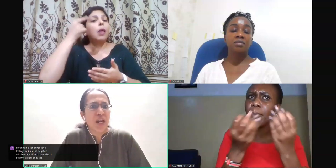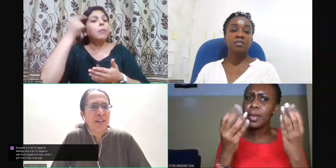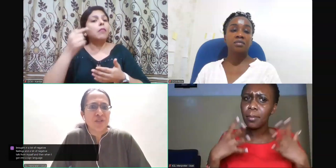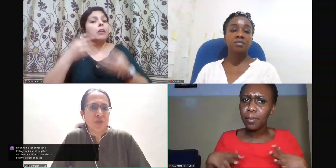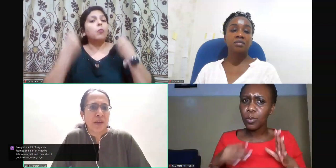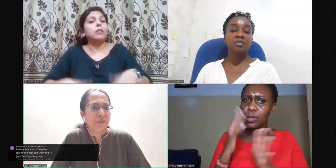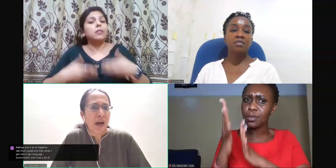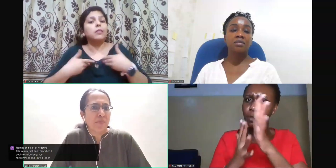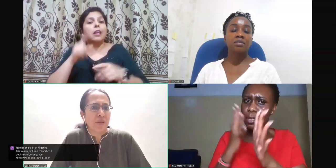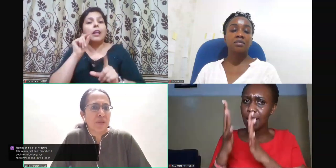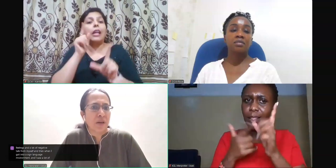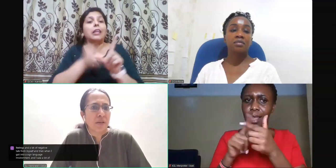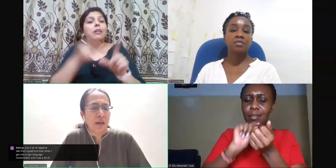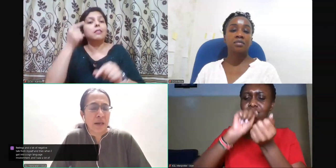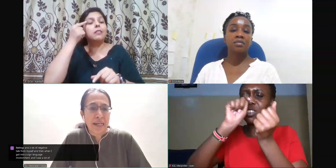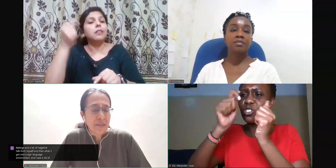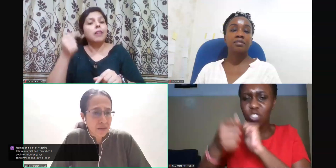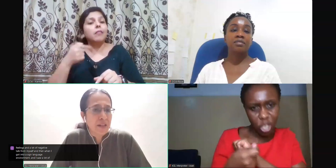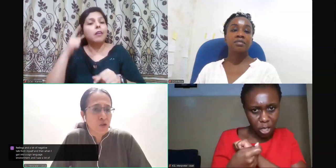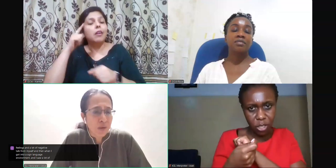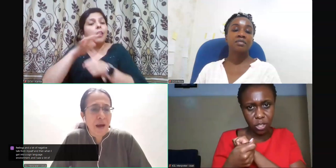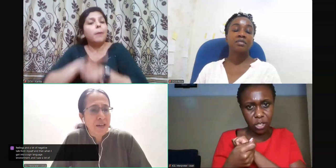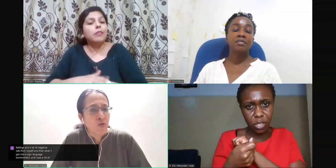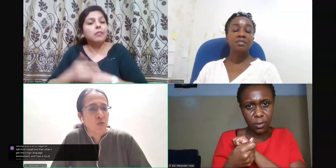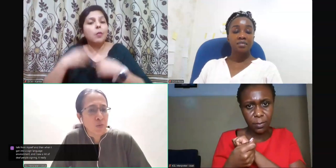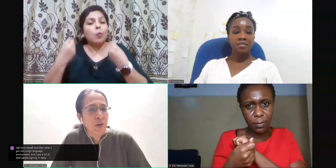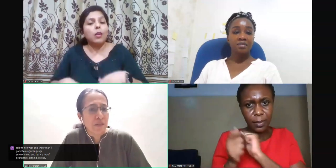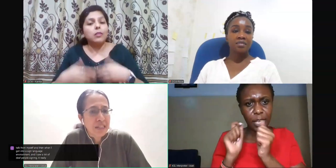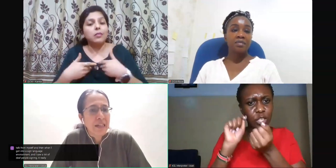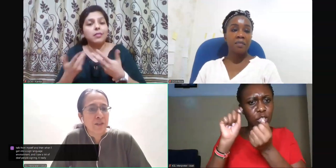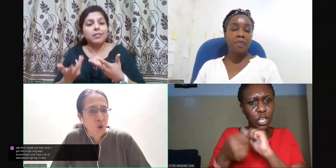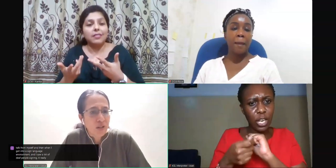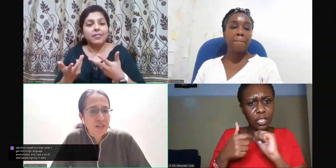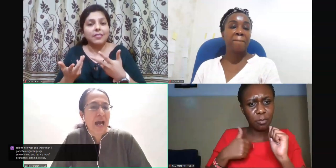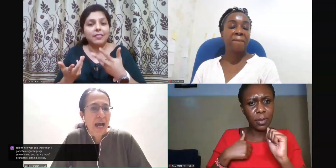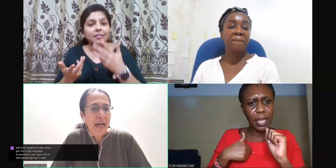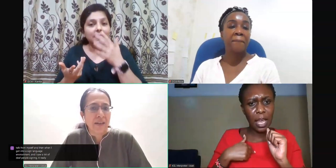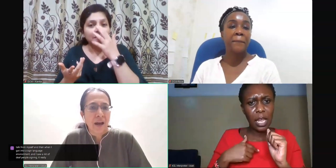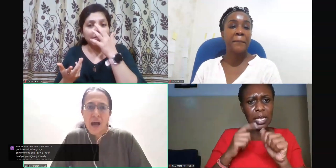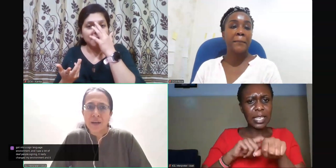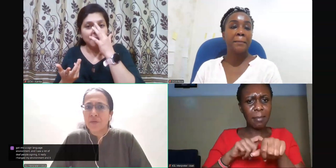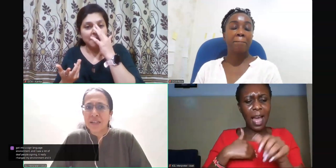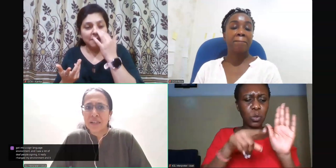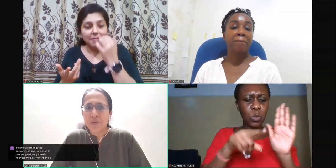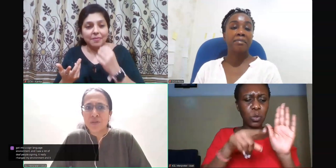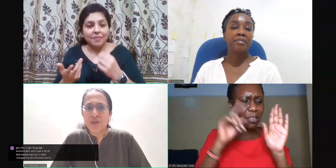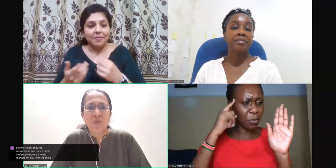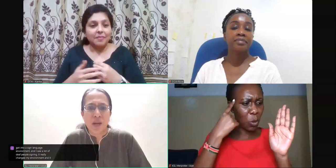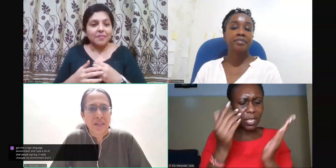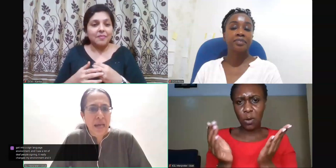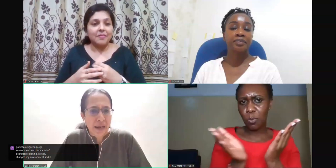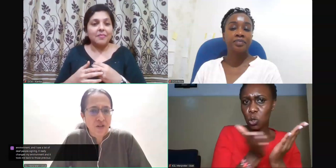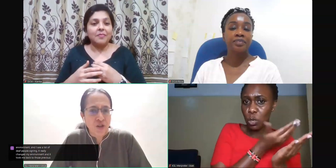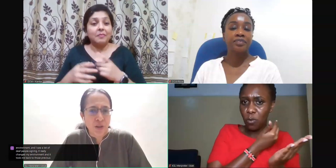really changed my environment, and it took me back to those previous negative thoughts that I had. And I was like, it was